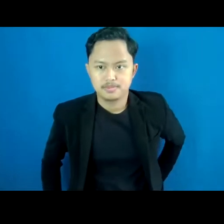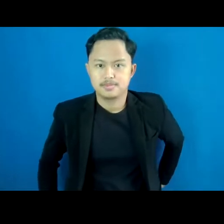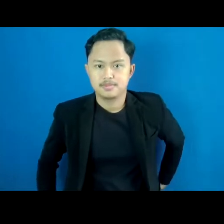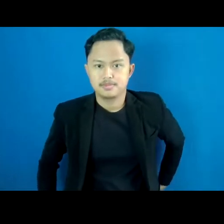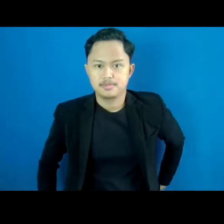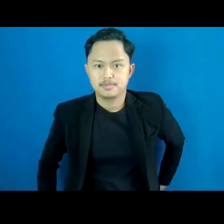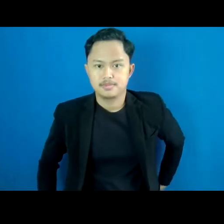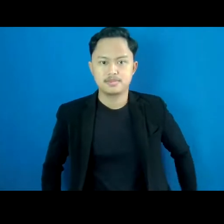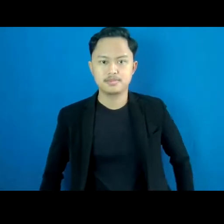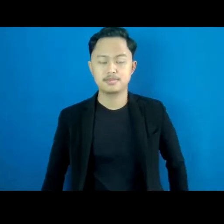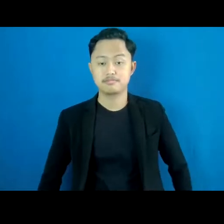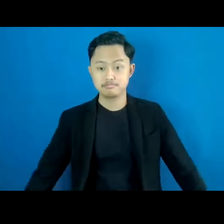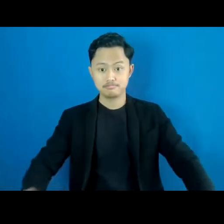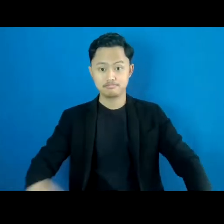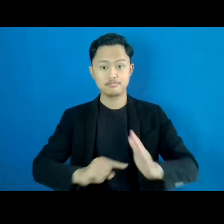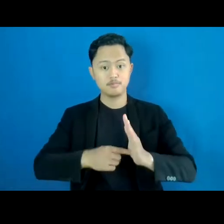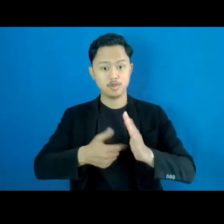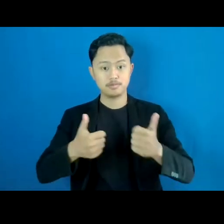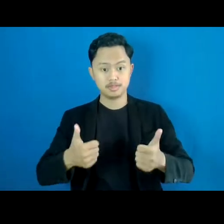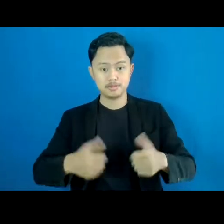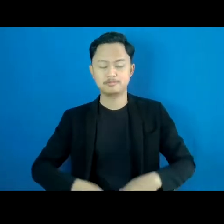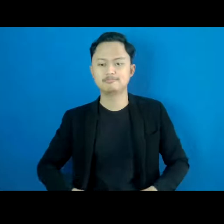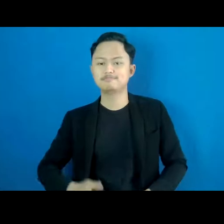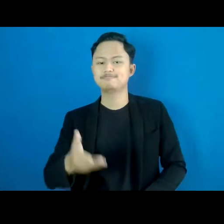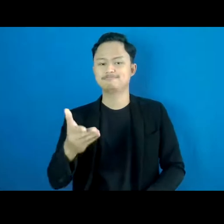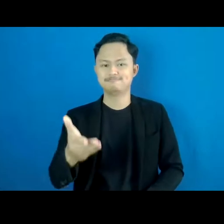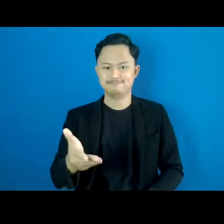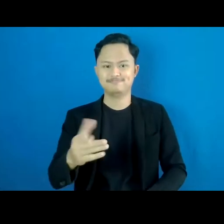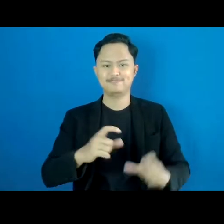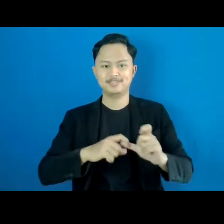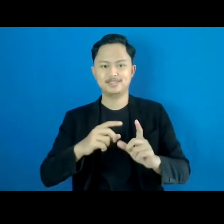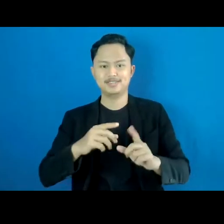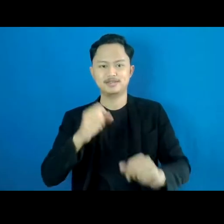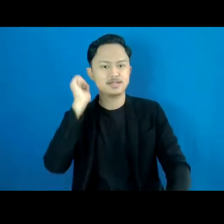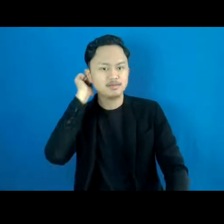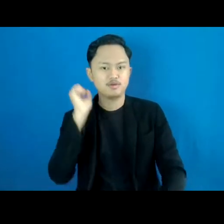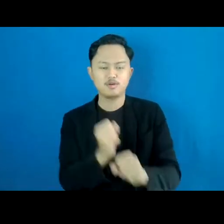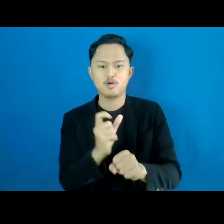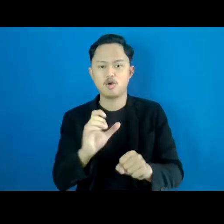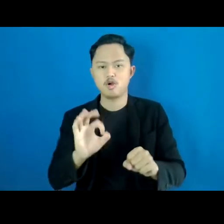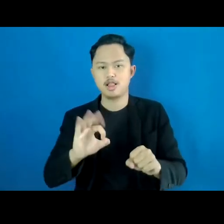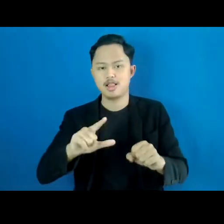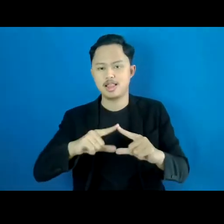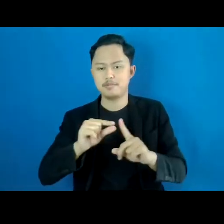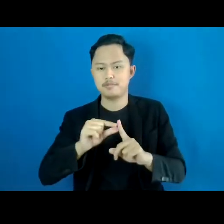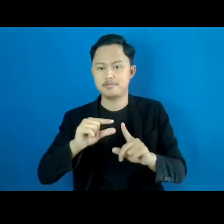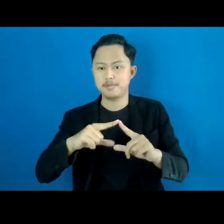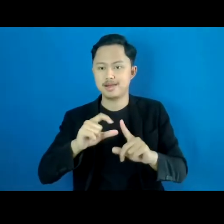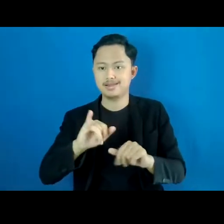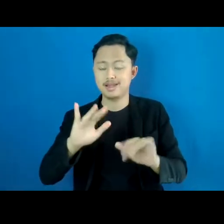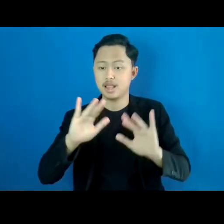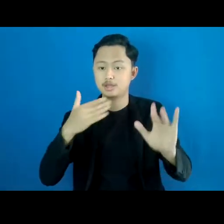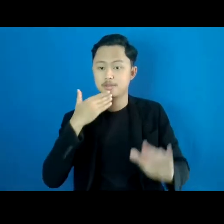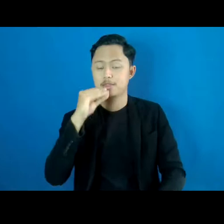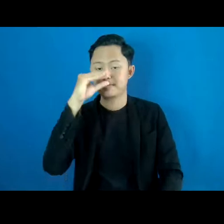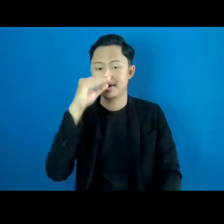Can I start? Please do, Ms. Golapudi. Please do start the discussion. Yeah. So good morning, everyone, and a